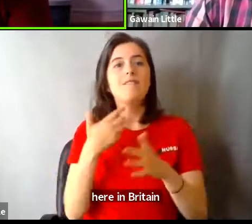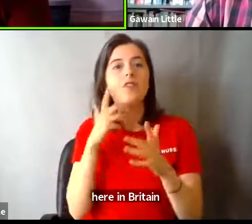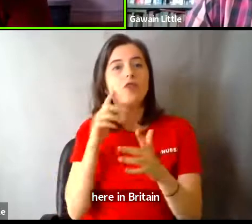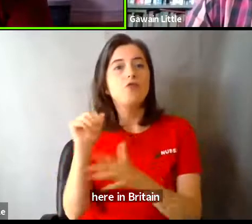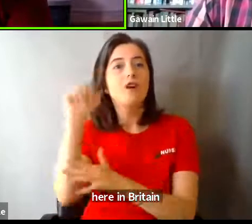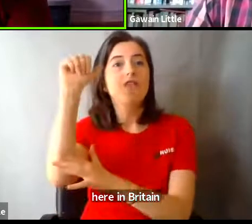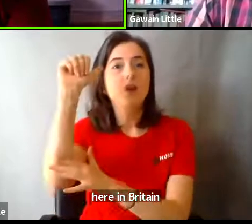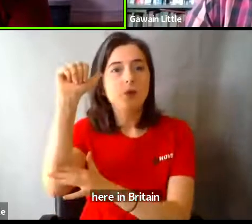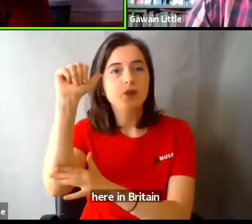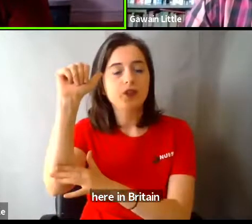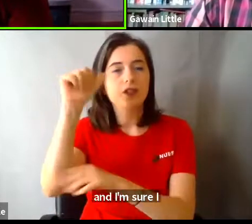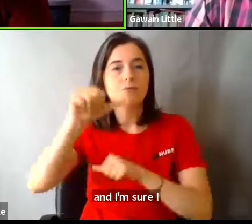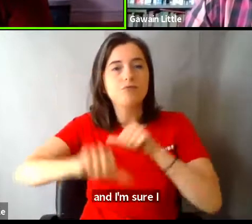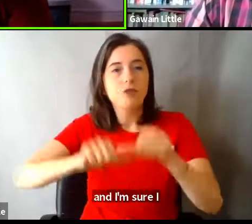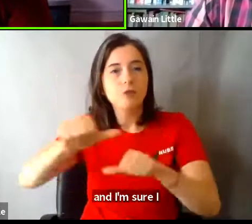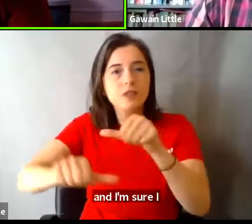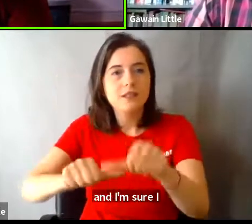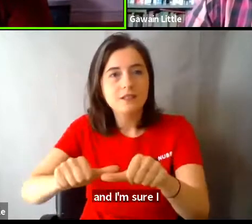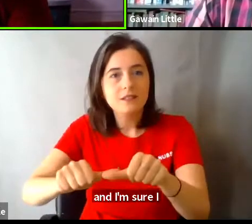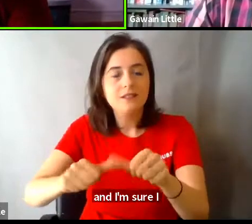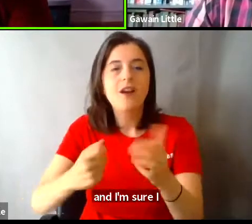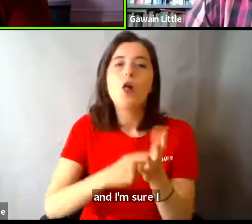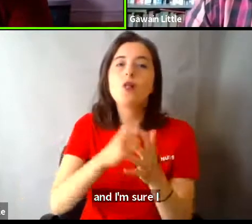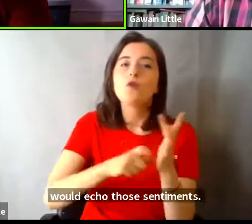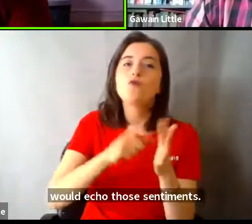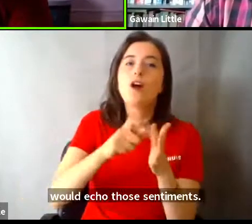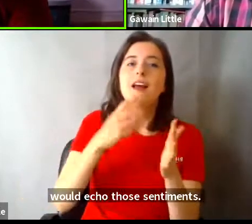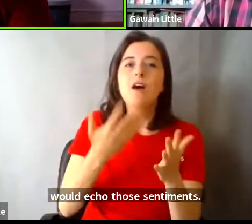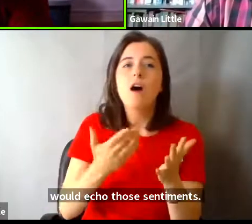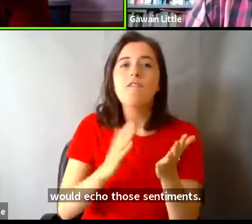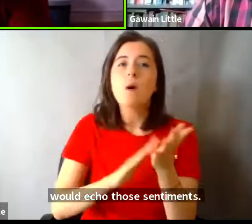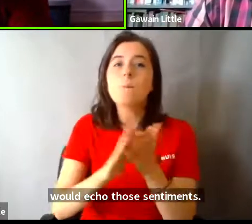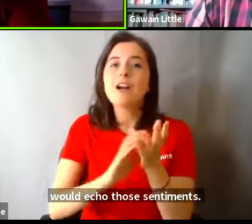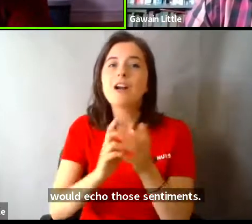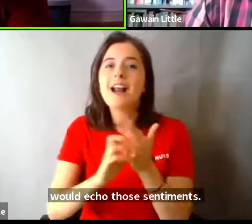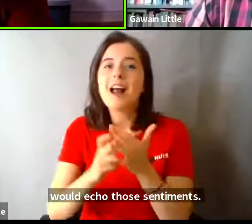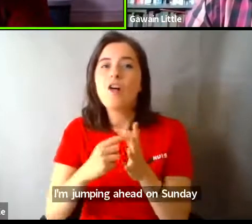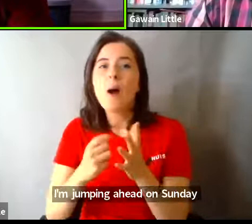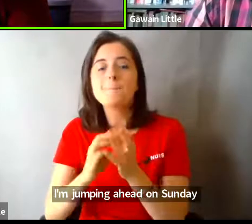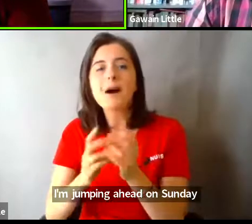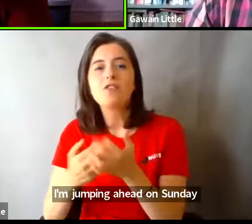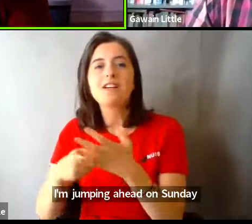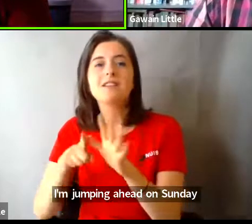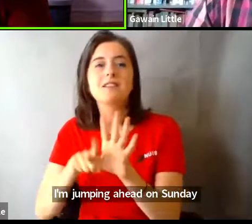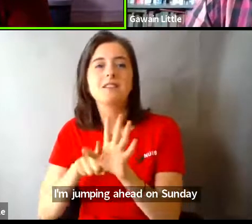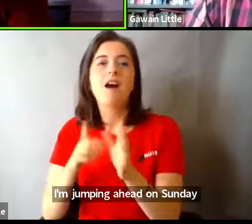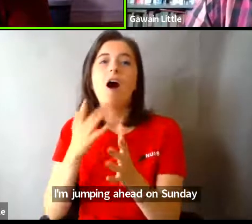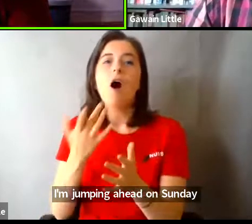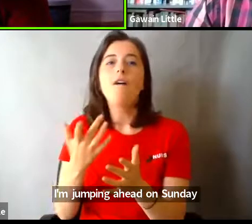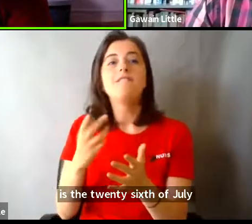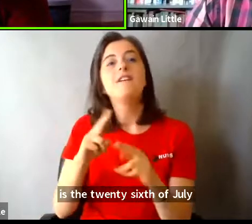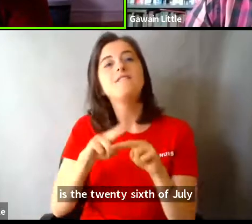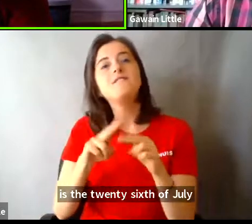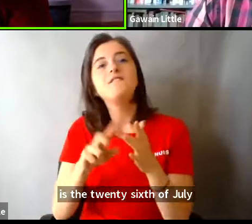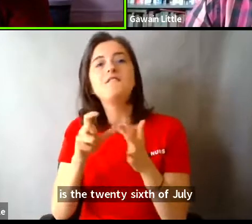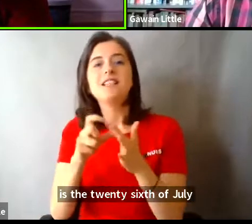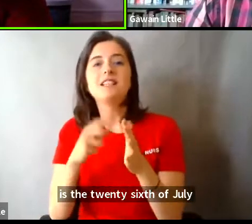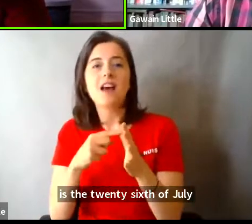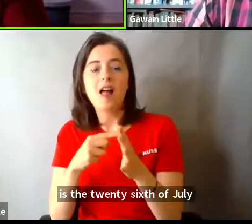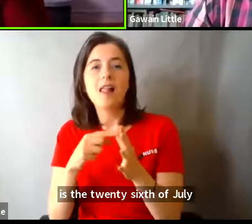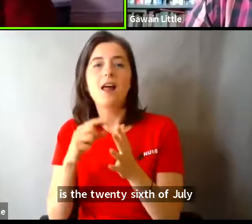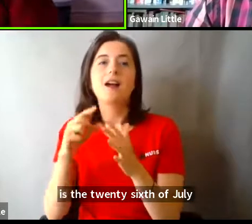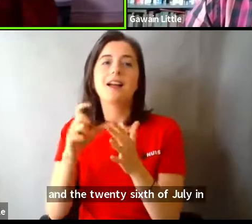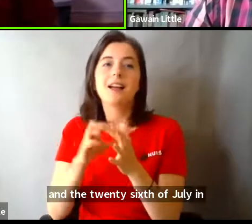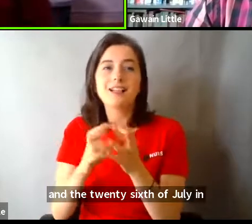that was the raid on the Moncada barracks by Fidel Castro, Raul Castro, Vilma Espin and